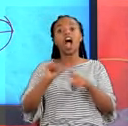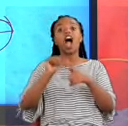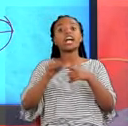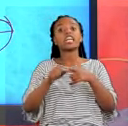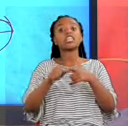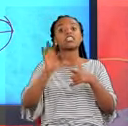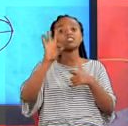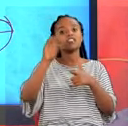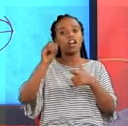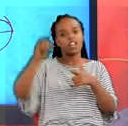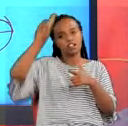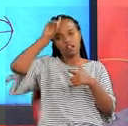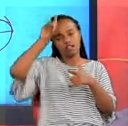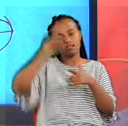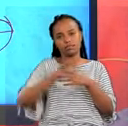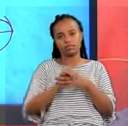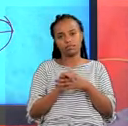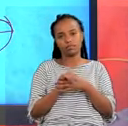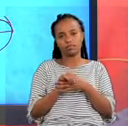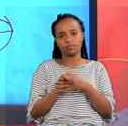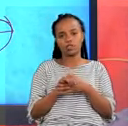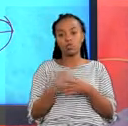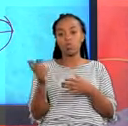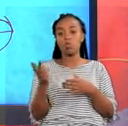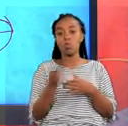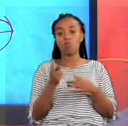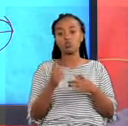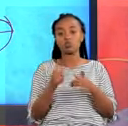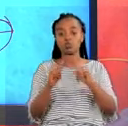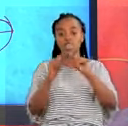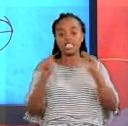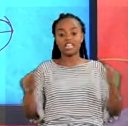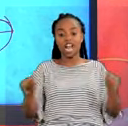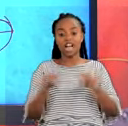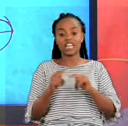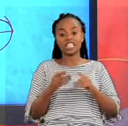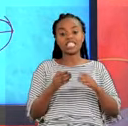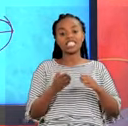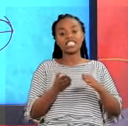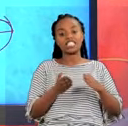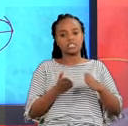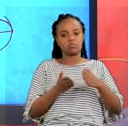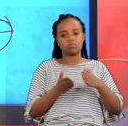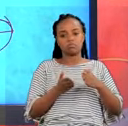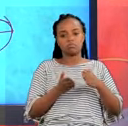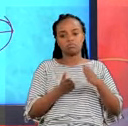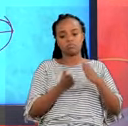These two triangles are congruent by side angle side.